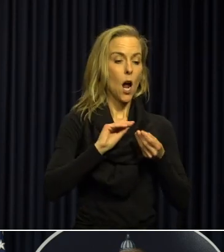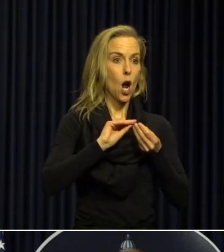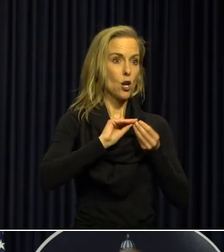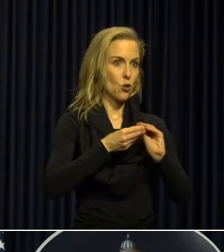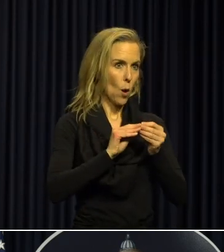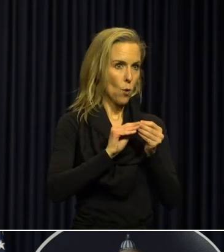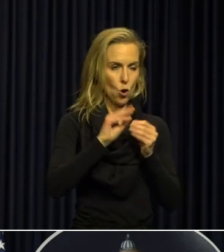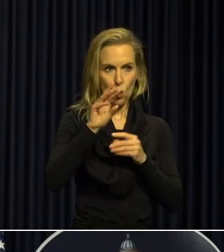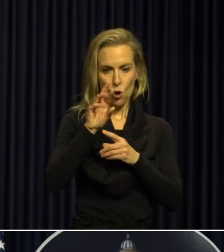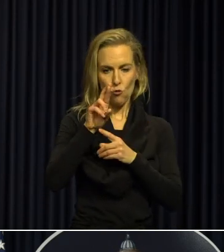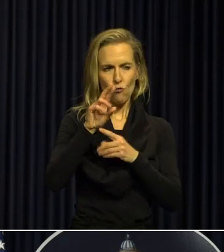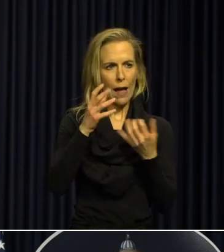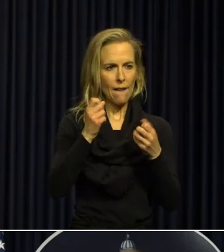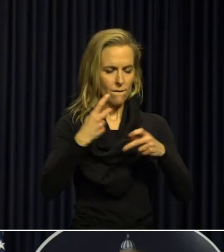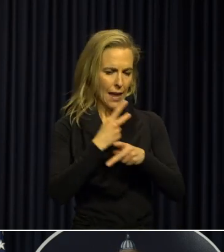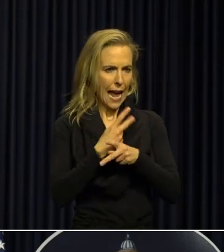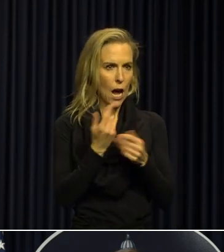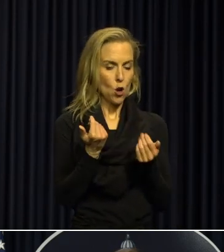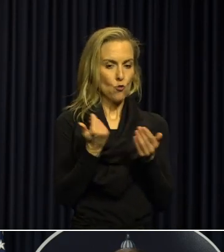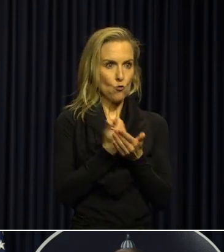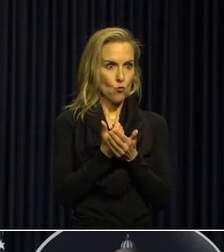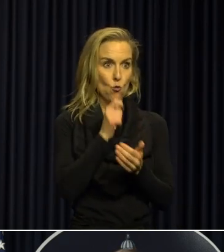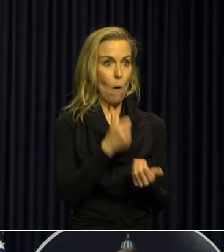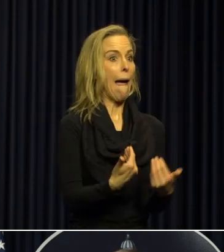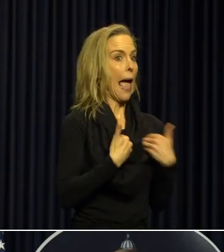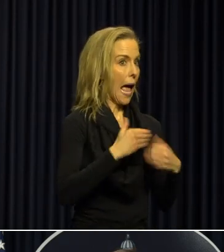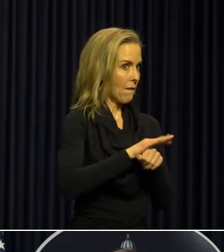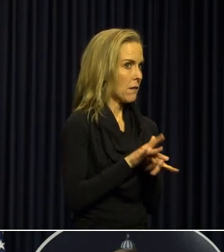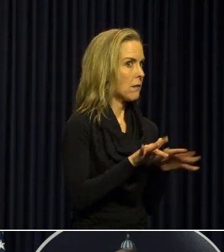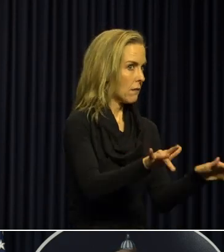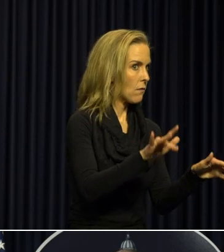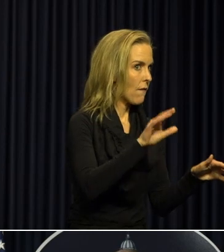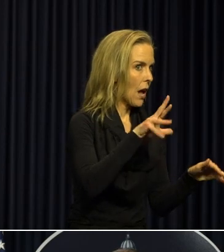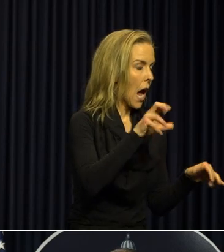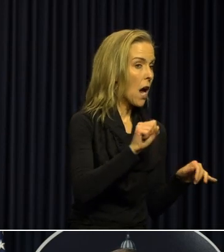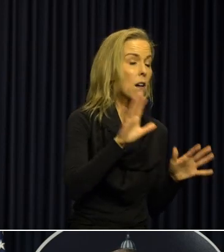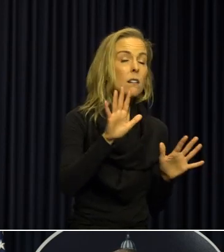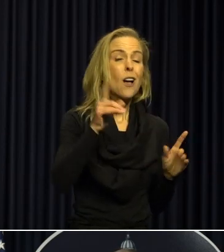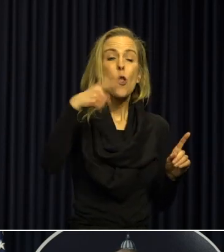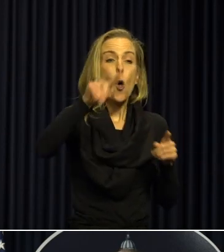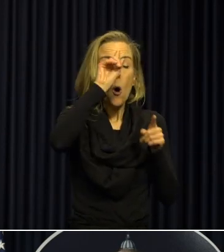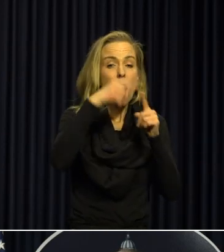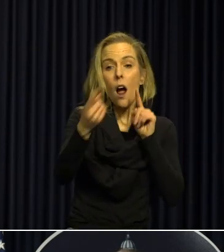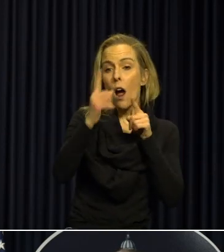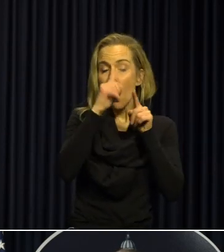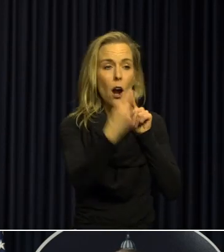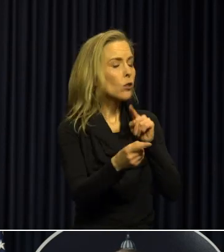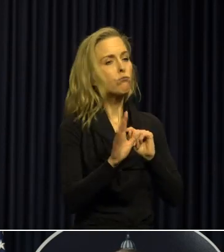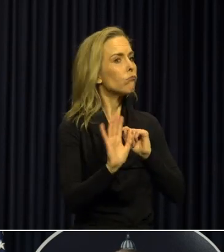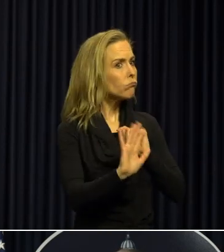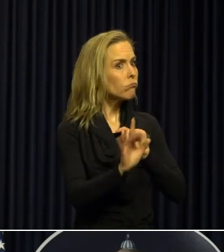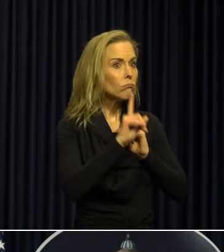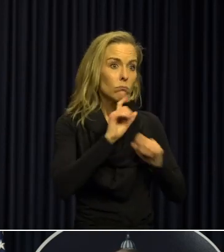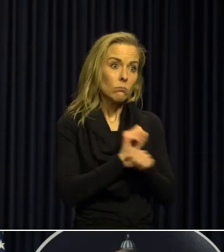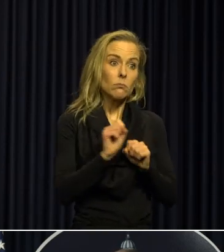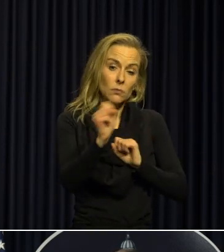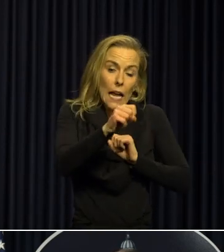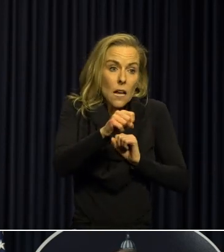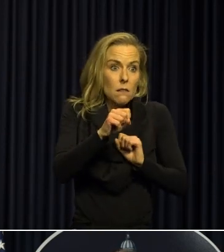new cases. There is no disagreement amongst public health officials or even